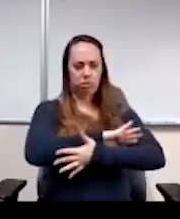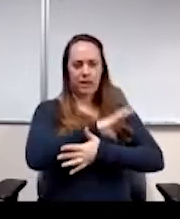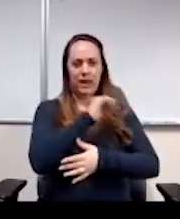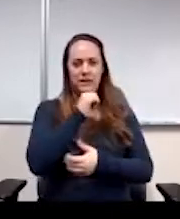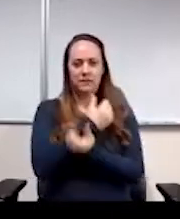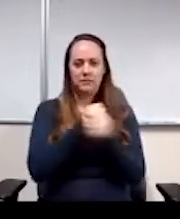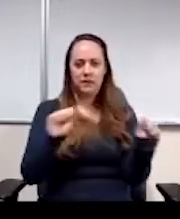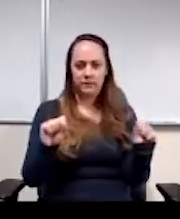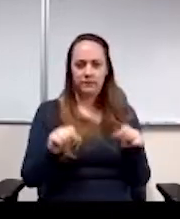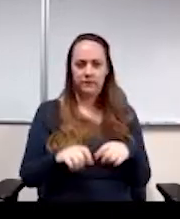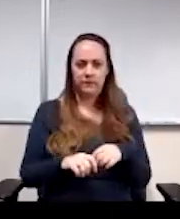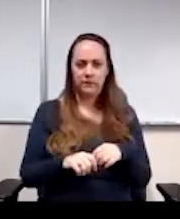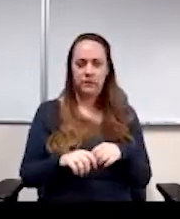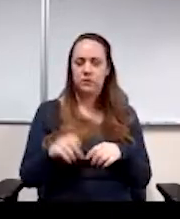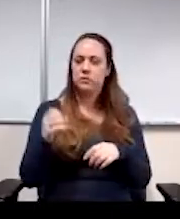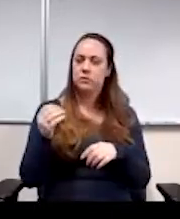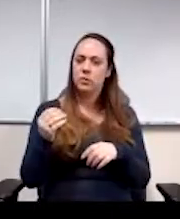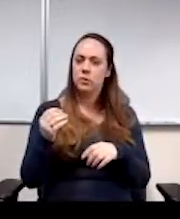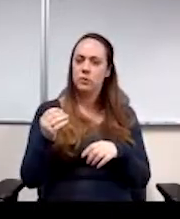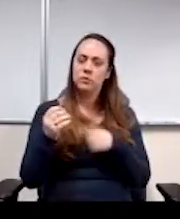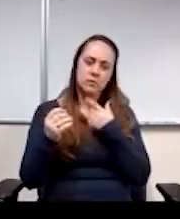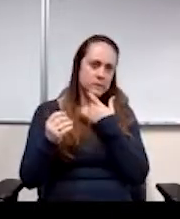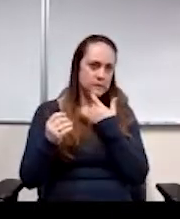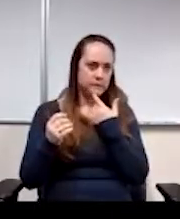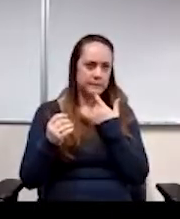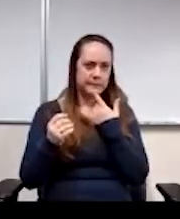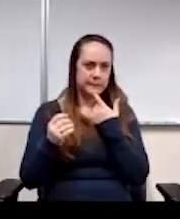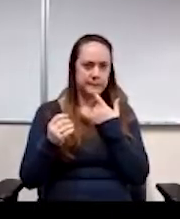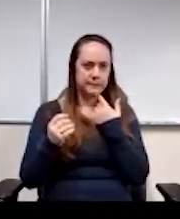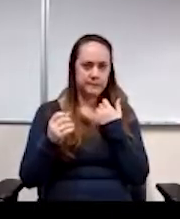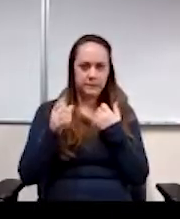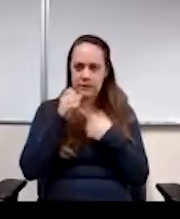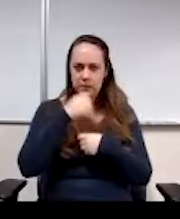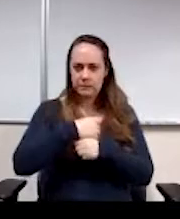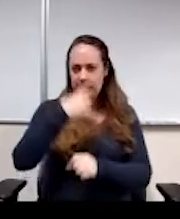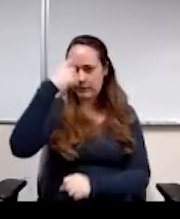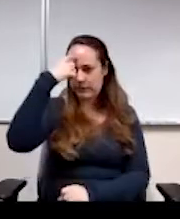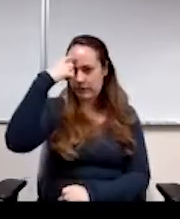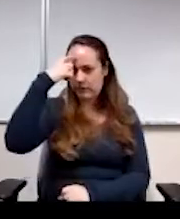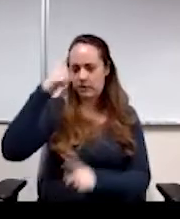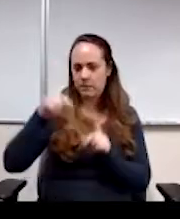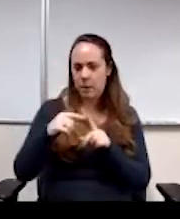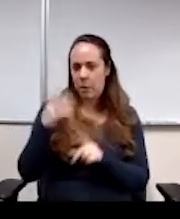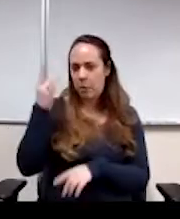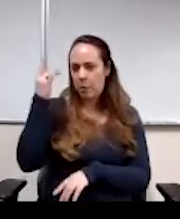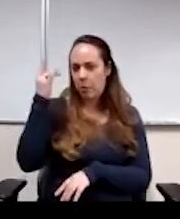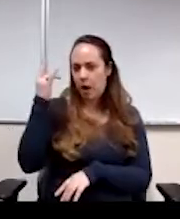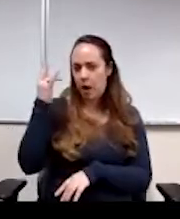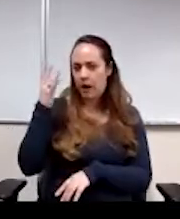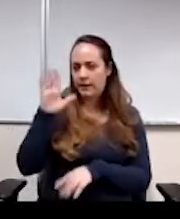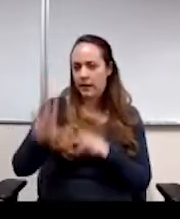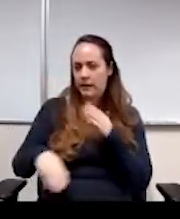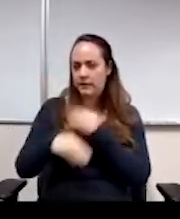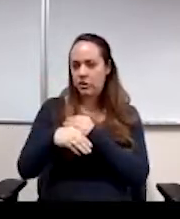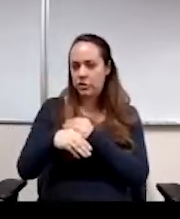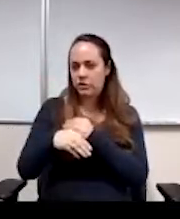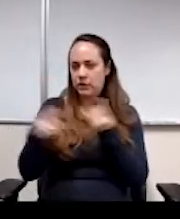unsafe. So it doesn't make a lot of sense to me of like why an addition like that would be